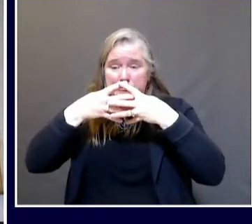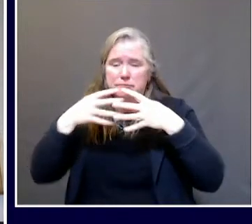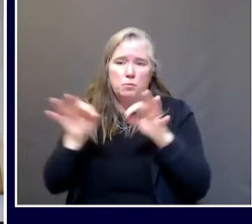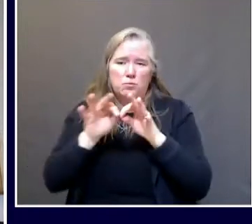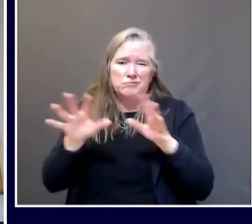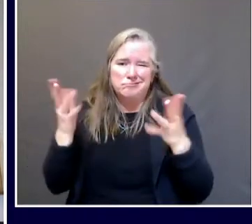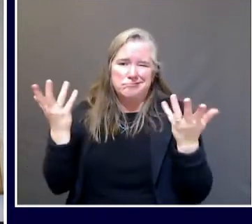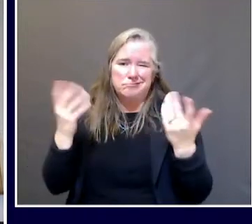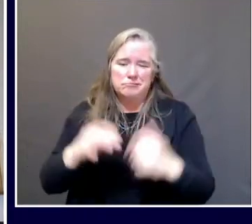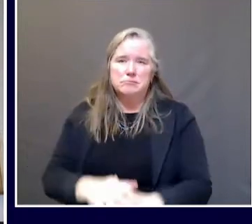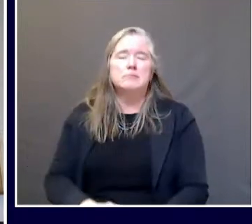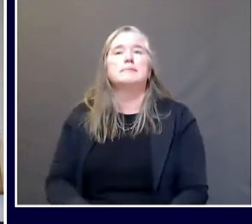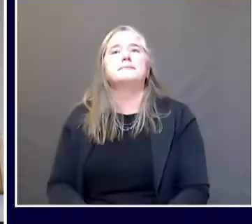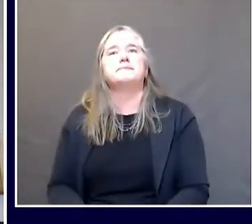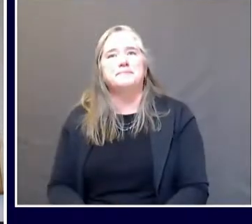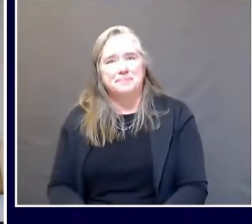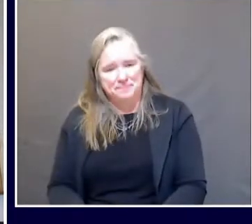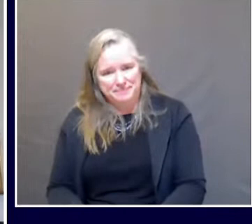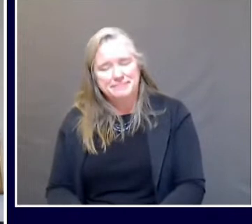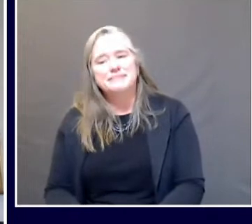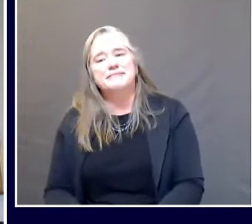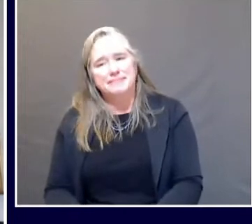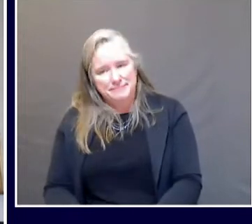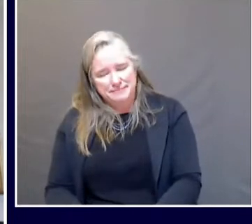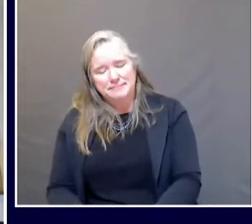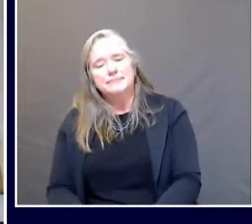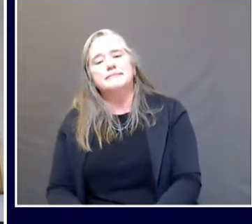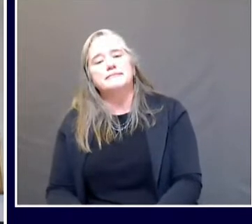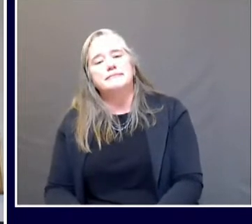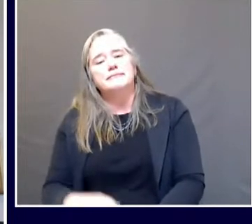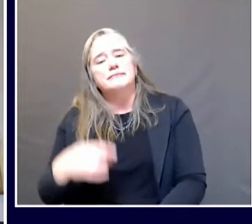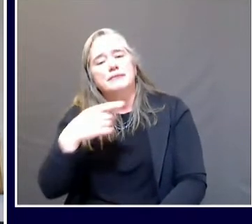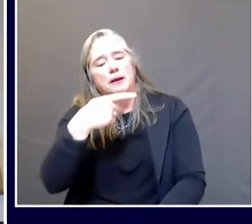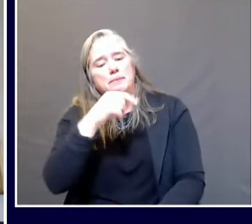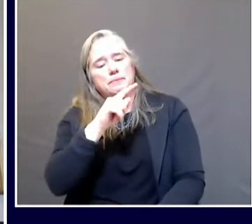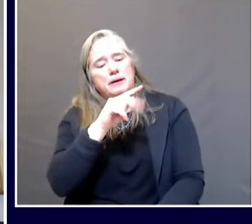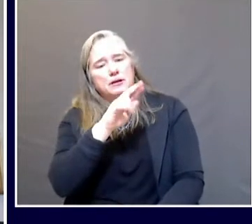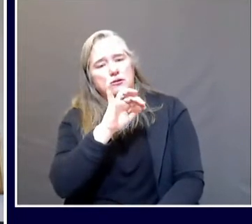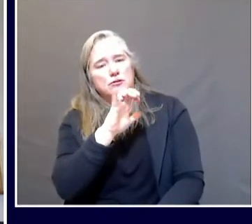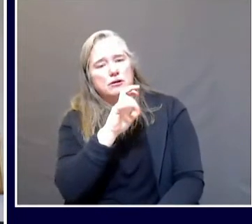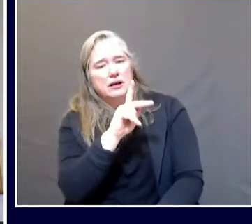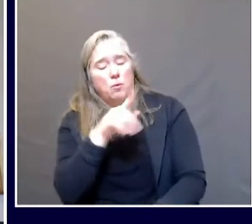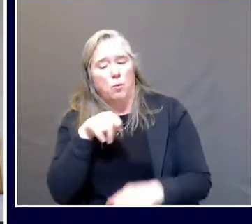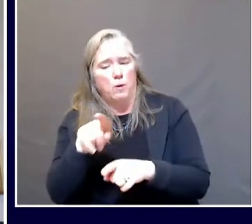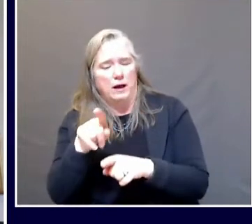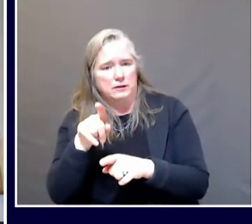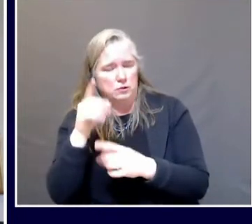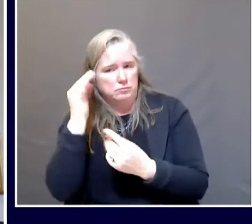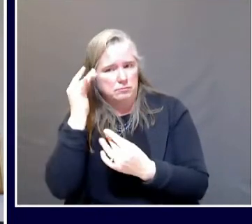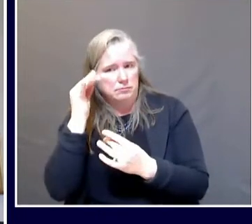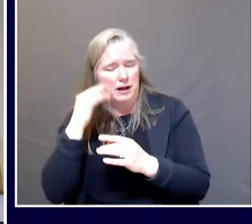Mm-hmm. And Patrick, while you were just noting that, I was just kind of taking a quick look myself.